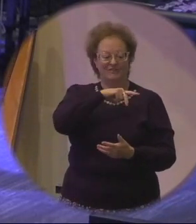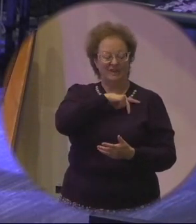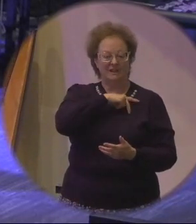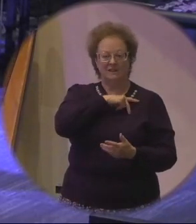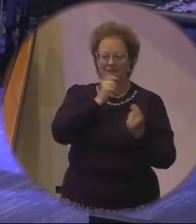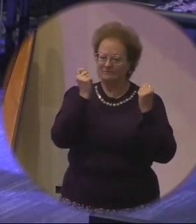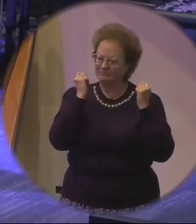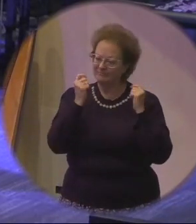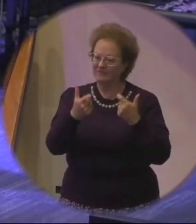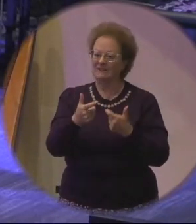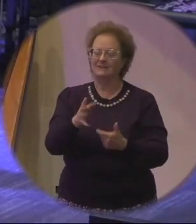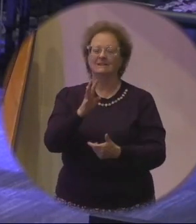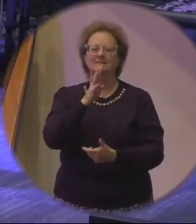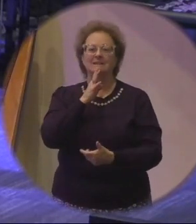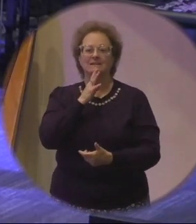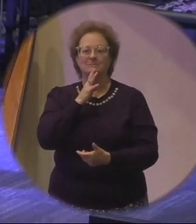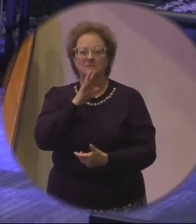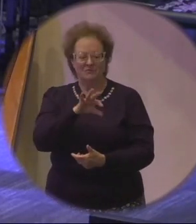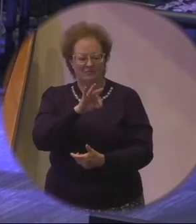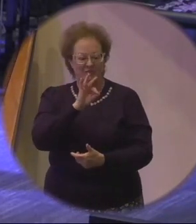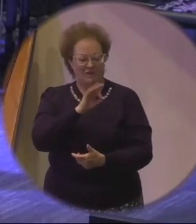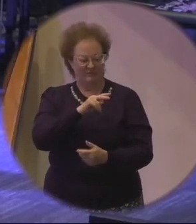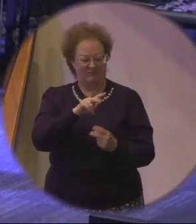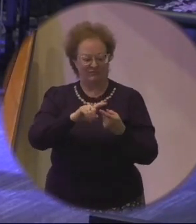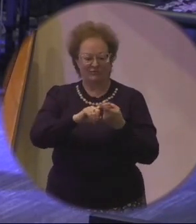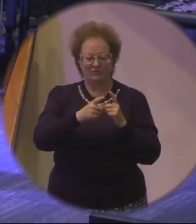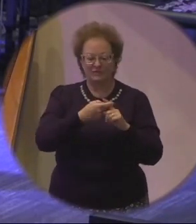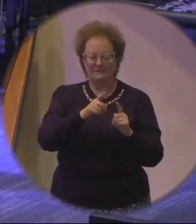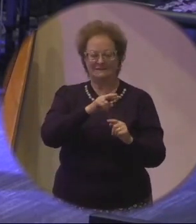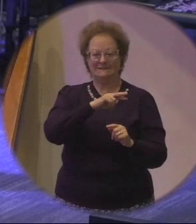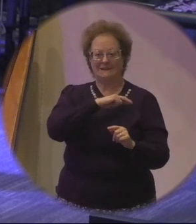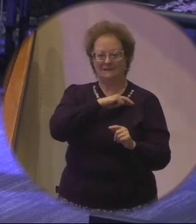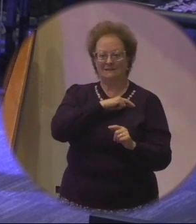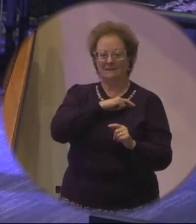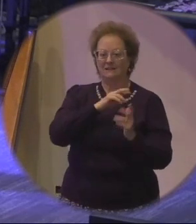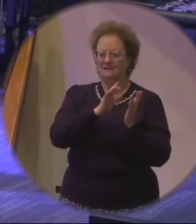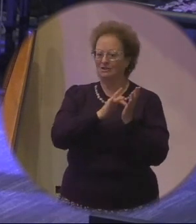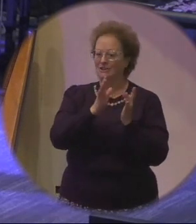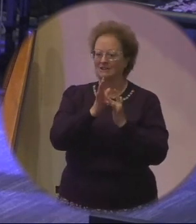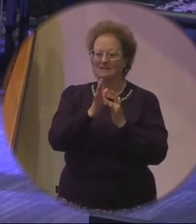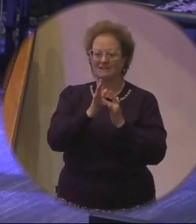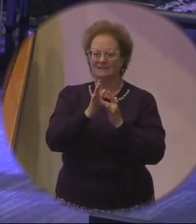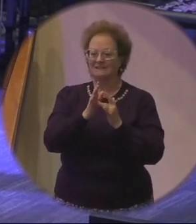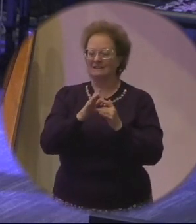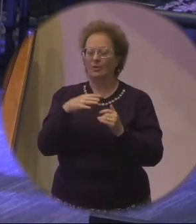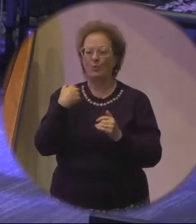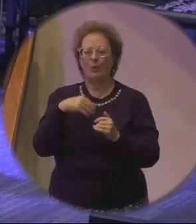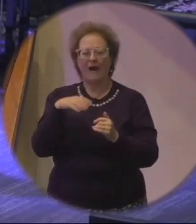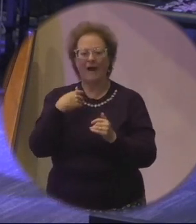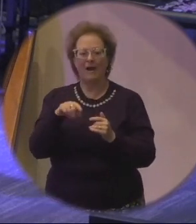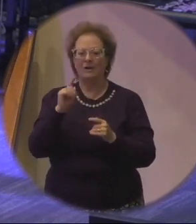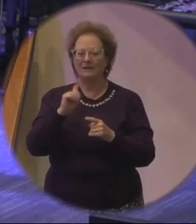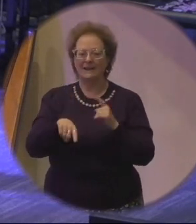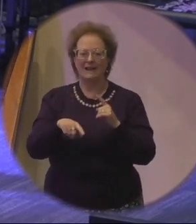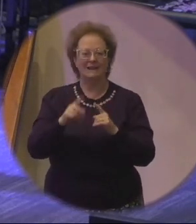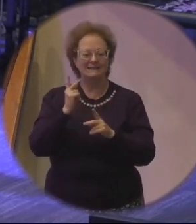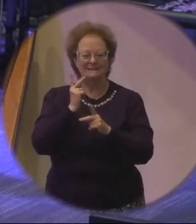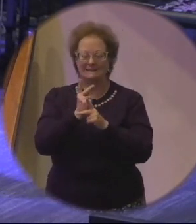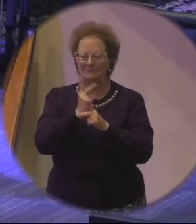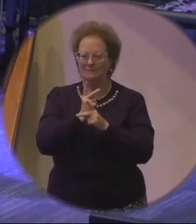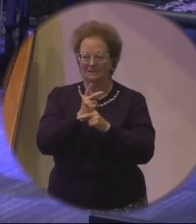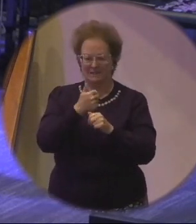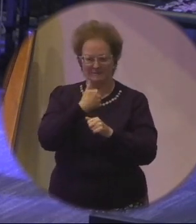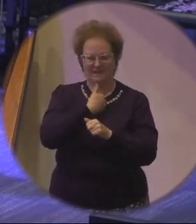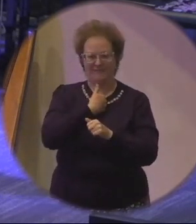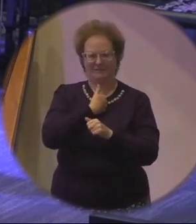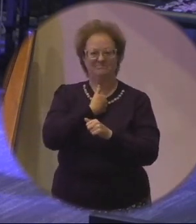He immediately went to Nathanael because this Jesus that he had encountered was too good for him to keep to himself. So the first thing he wanted to do